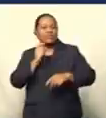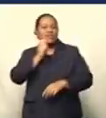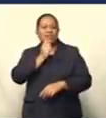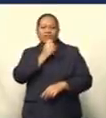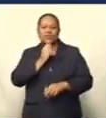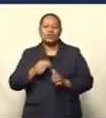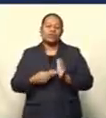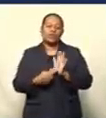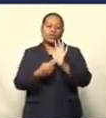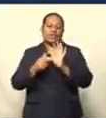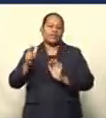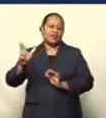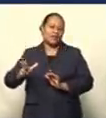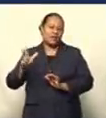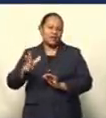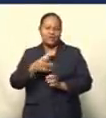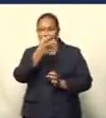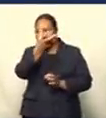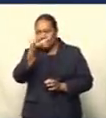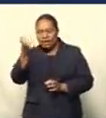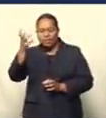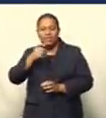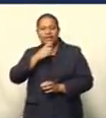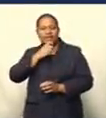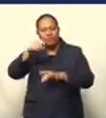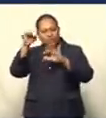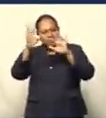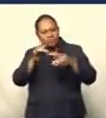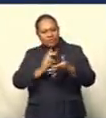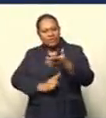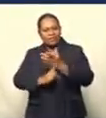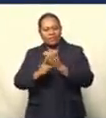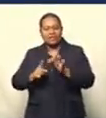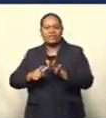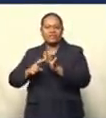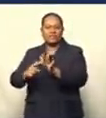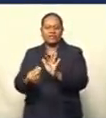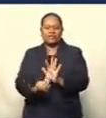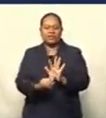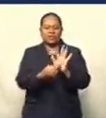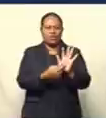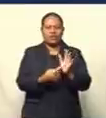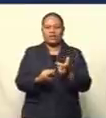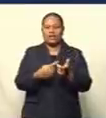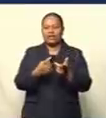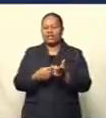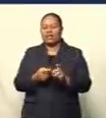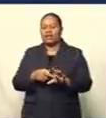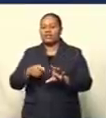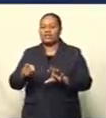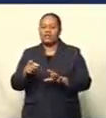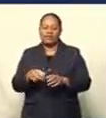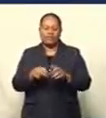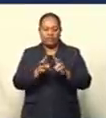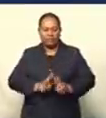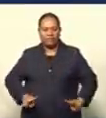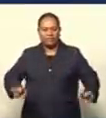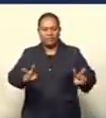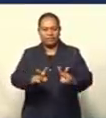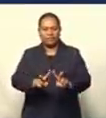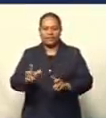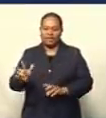northern Lau Group. Cloudy periods with afternoon showers over the eastern, northern and interior parts of Viti Levu and Lomai Viti Group.